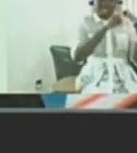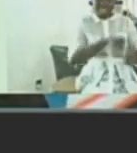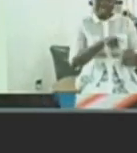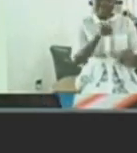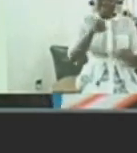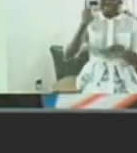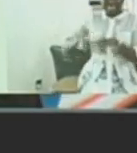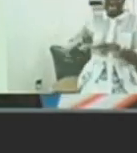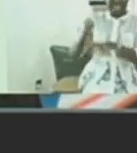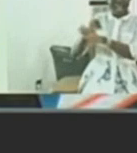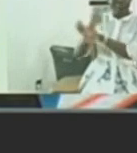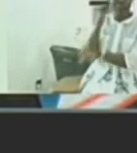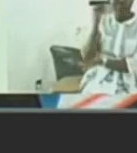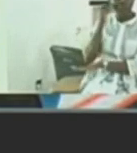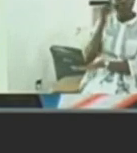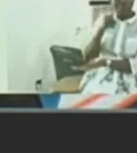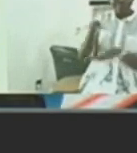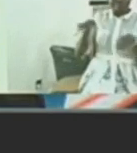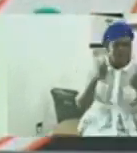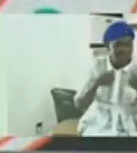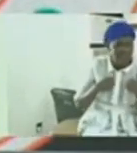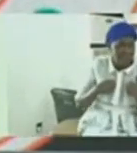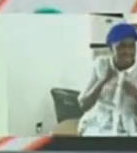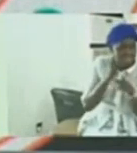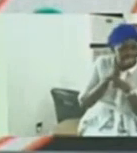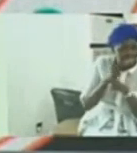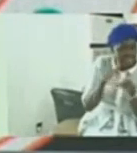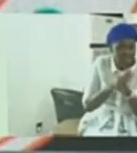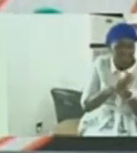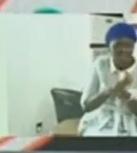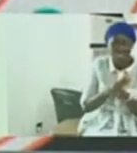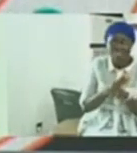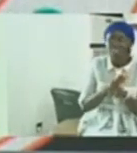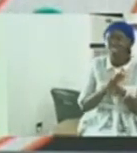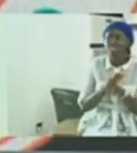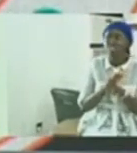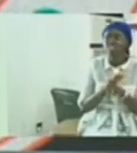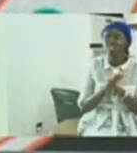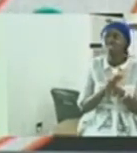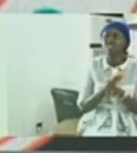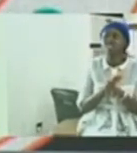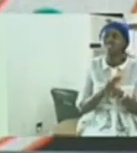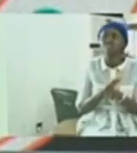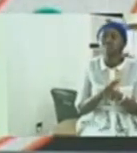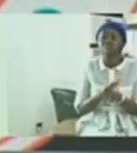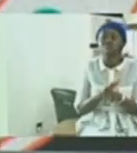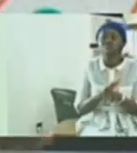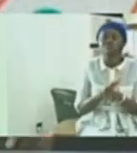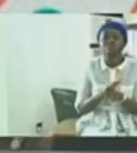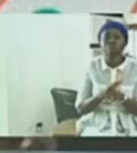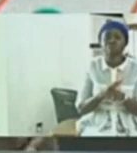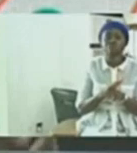to him about it, and that there is still time for that. You're going to quote me correctly.